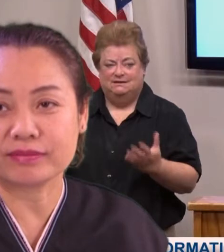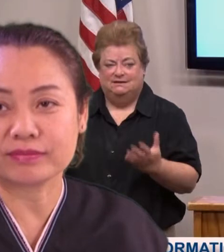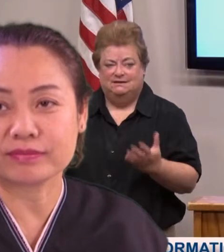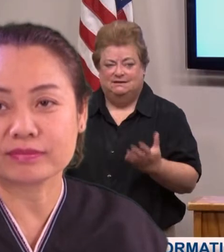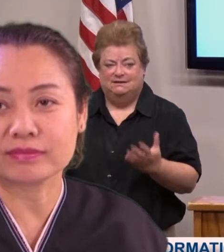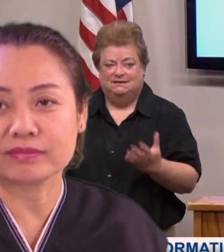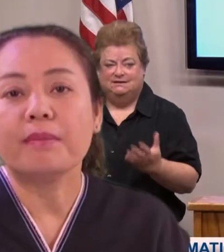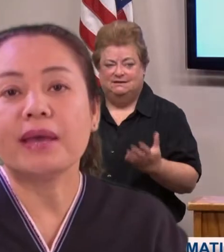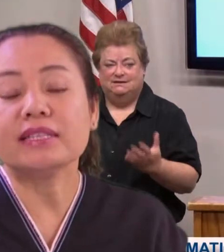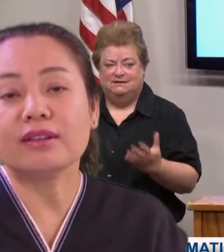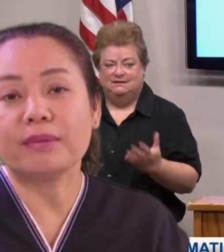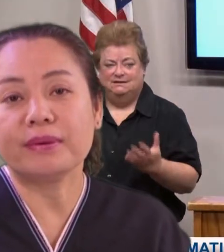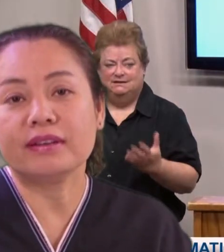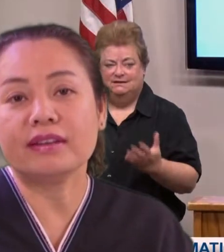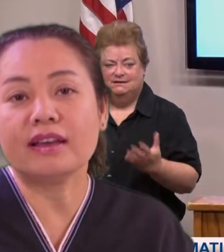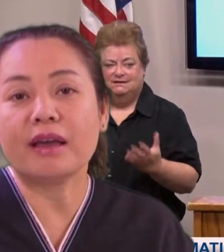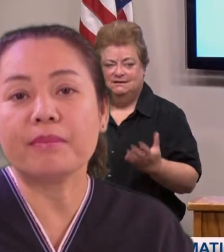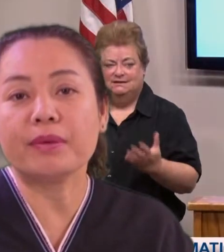-19 pandemic.